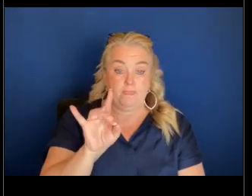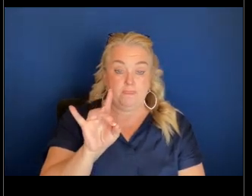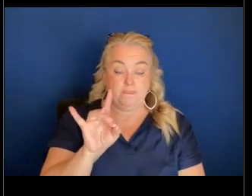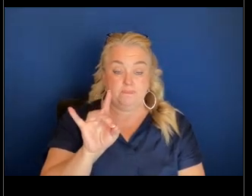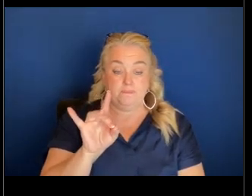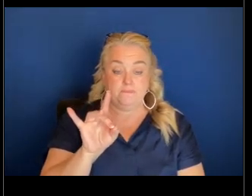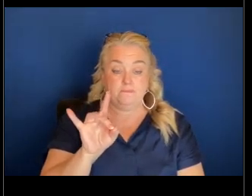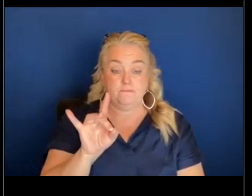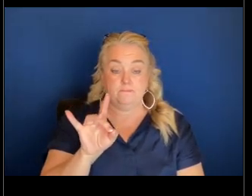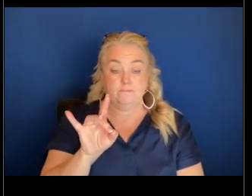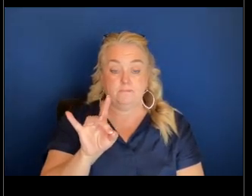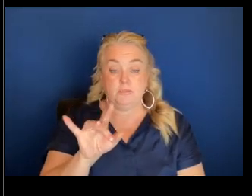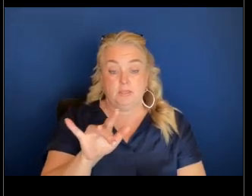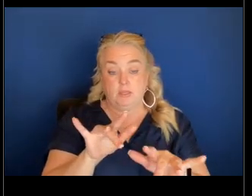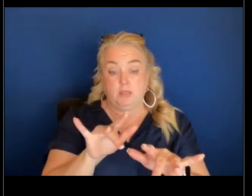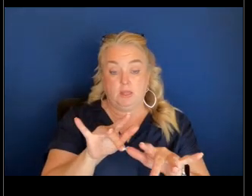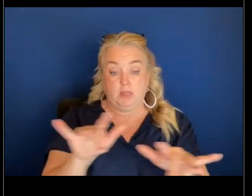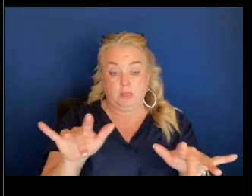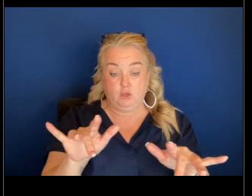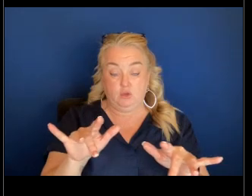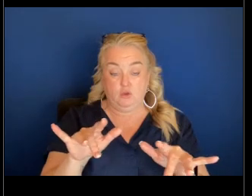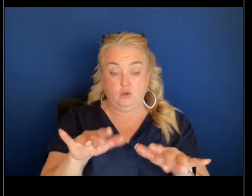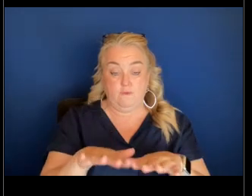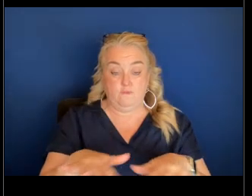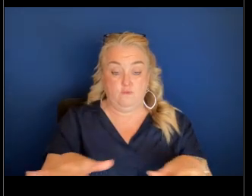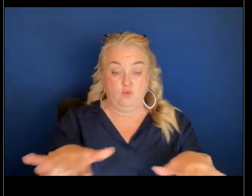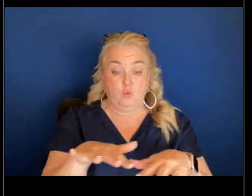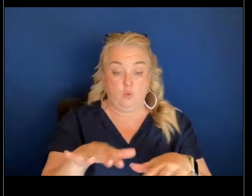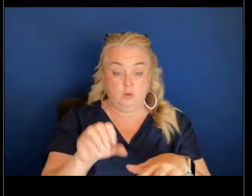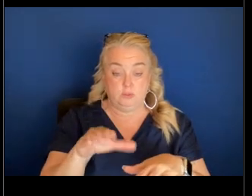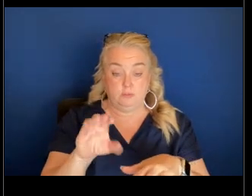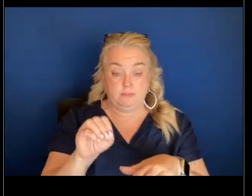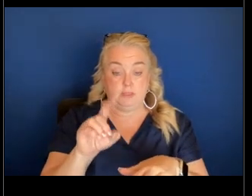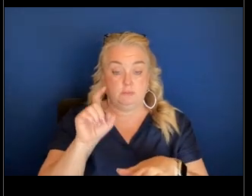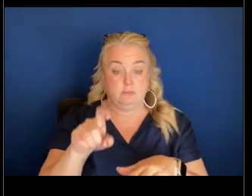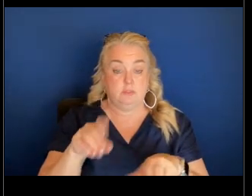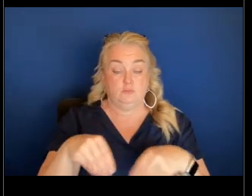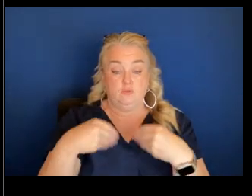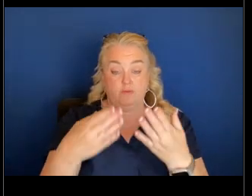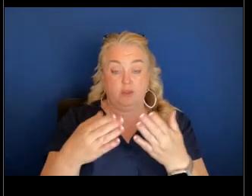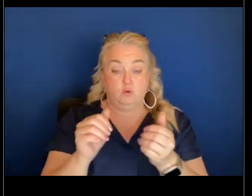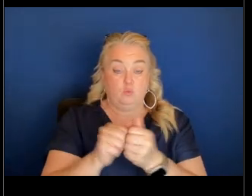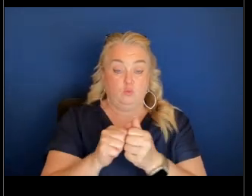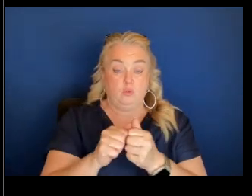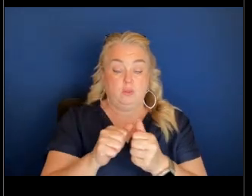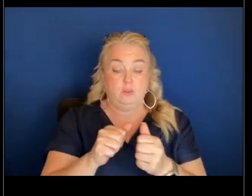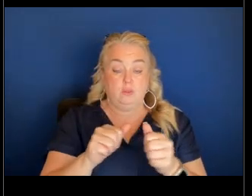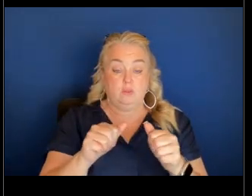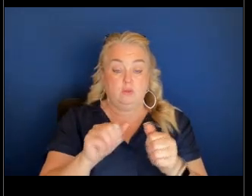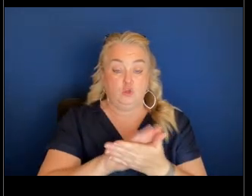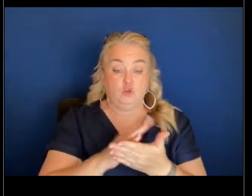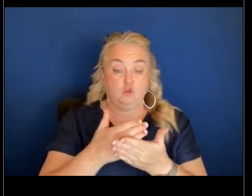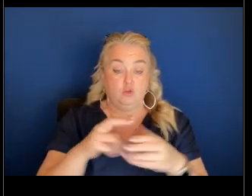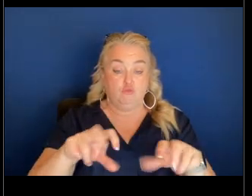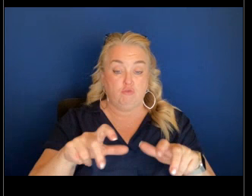and a 30 by 48-inch clear floor space must be provided at ranges and